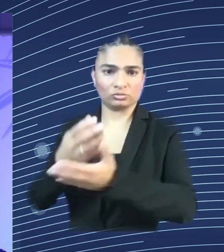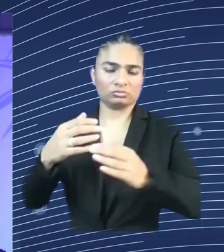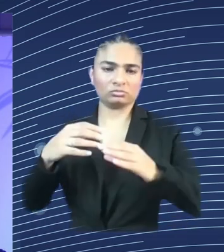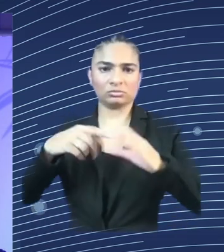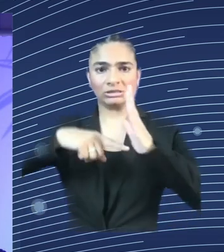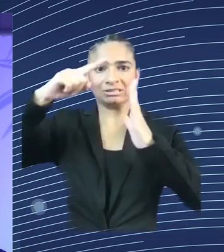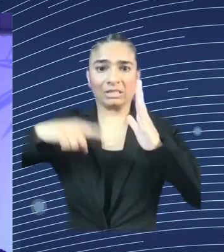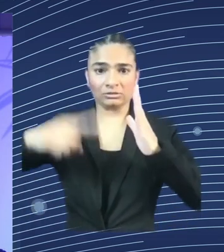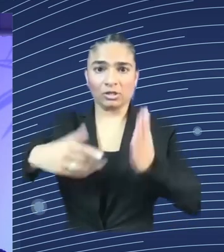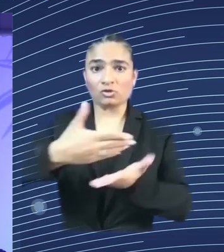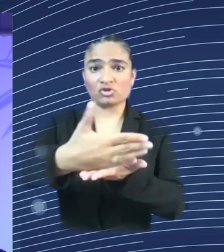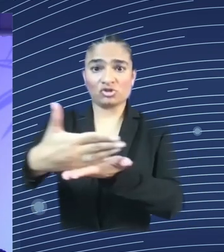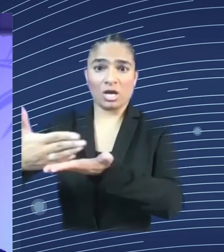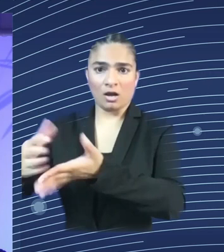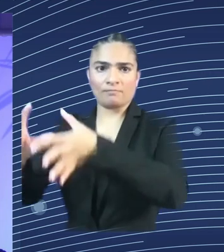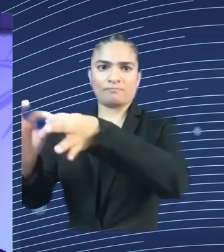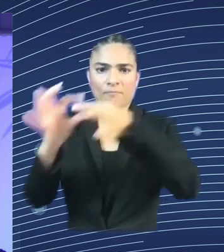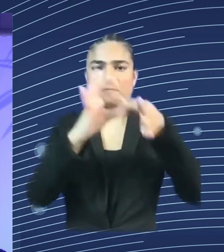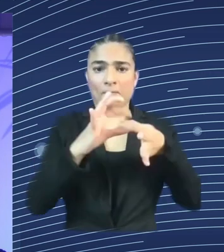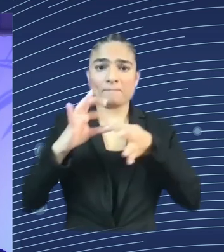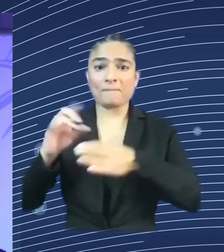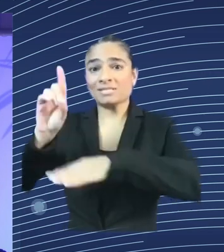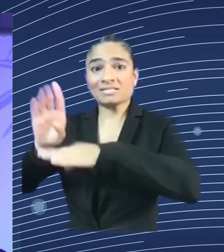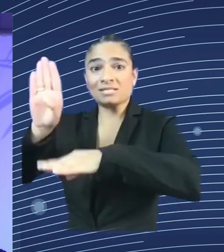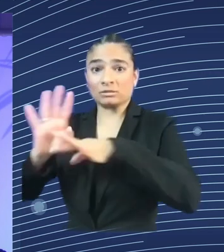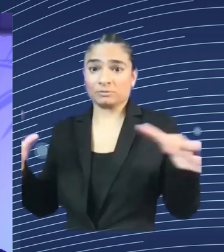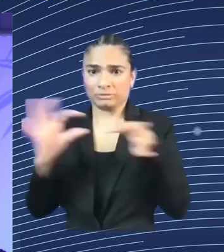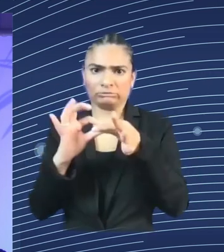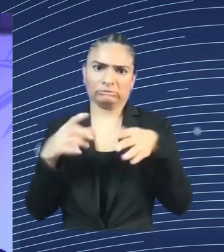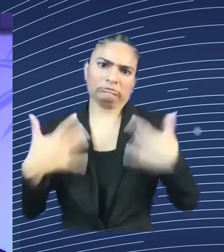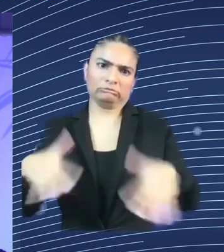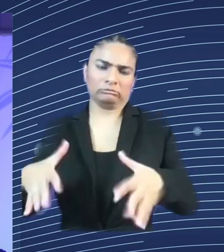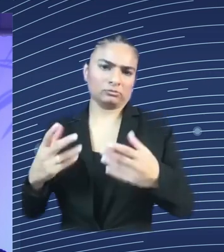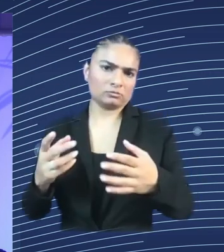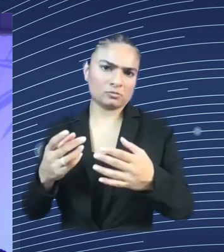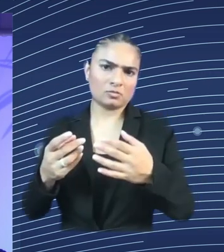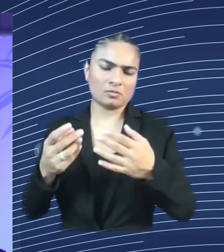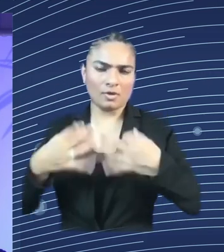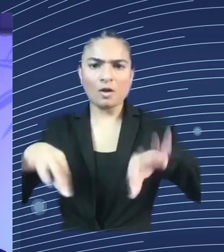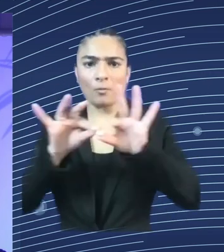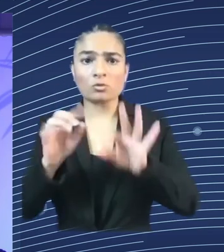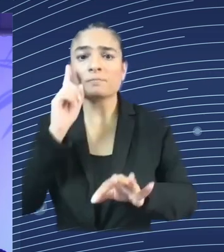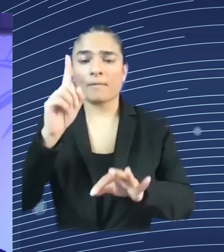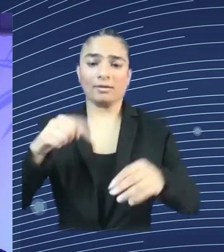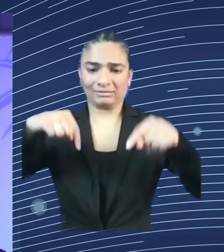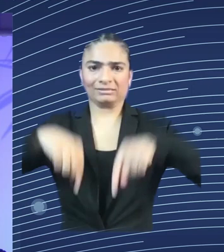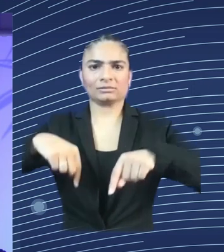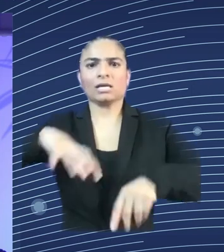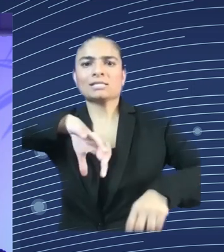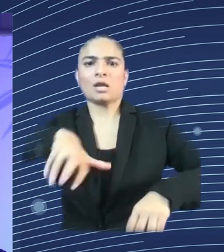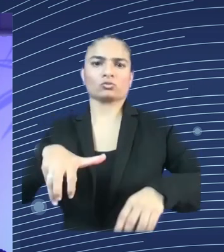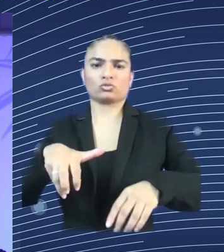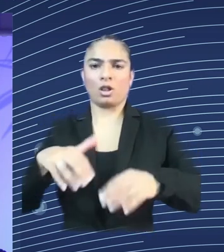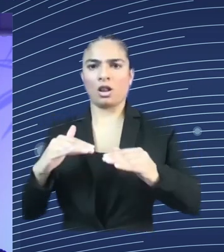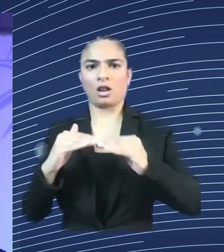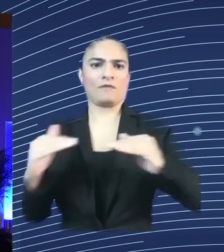also at the national level to interconnect databases. But this, the problems this are technical, or are